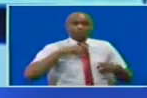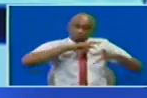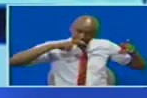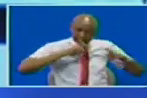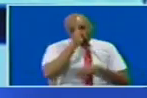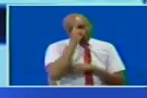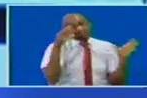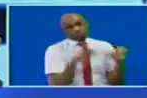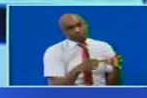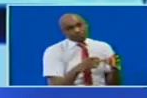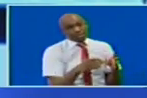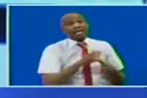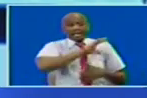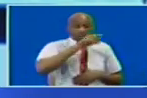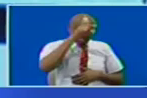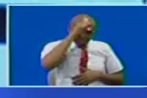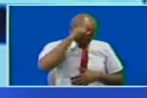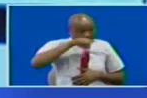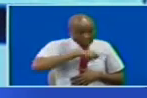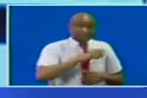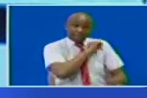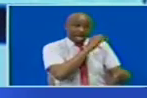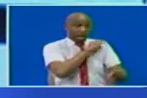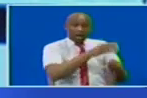country, because as a county government, we are not vested with